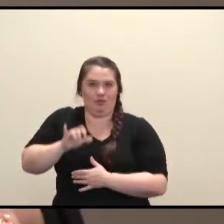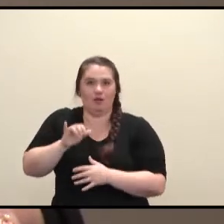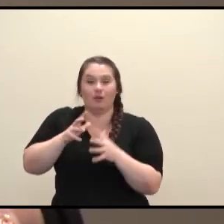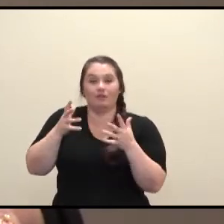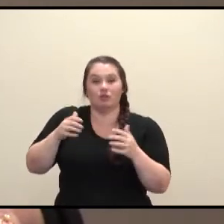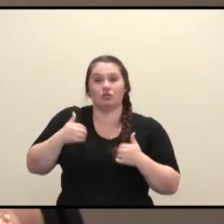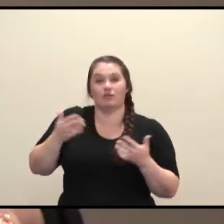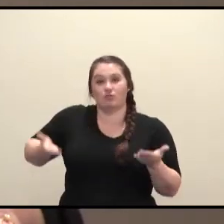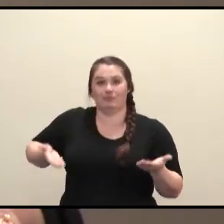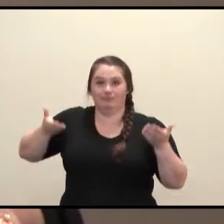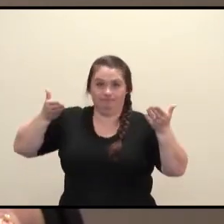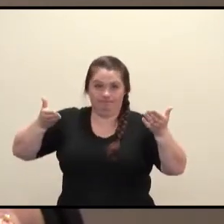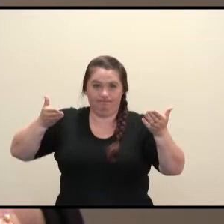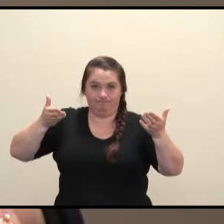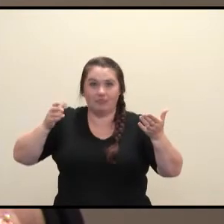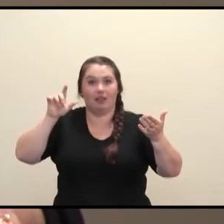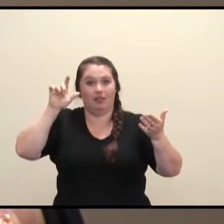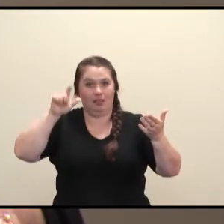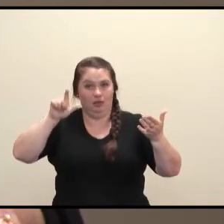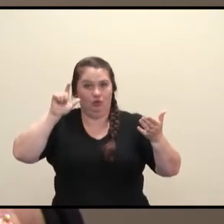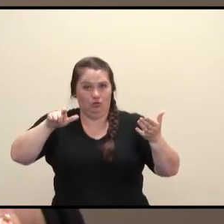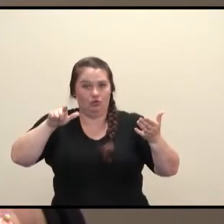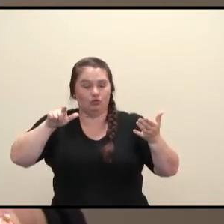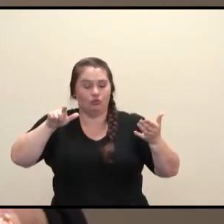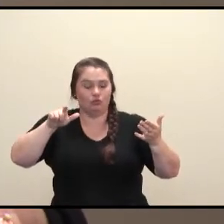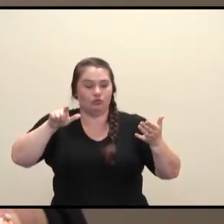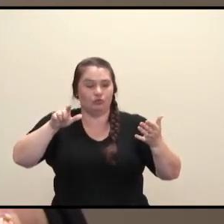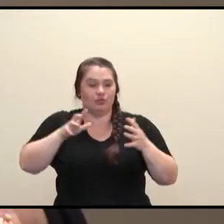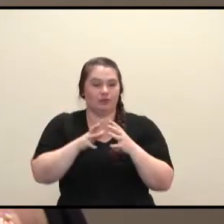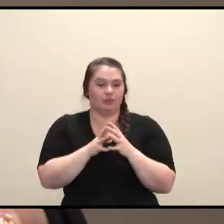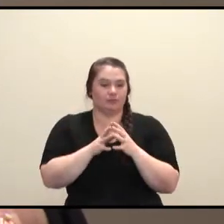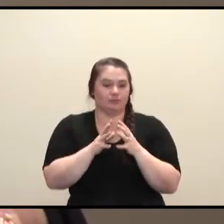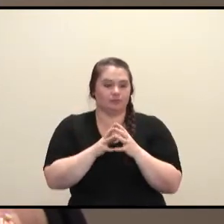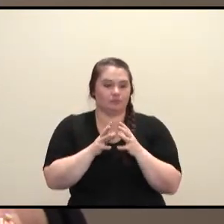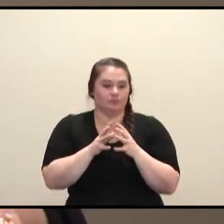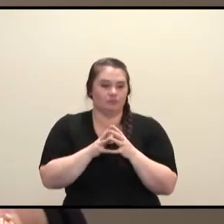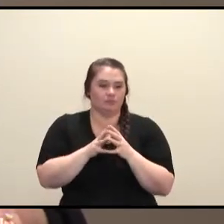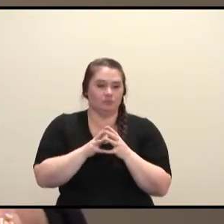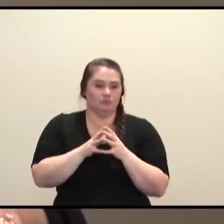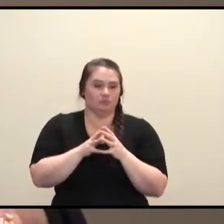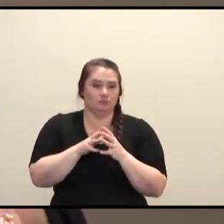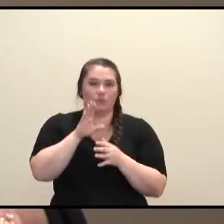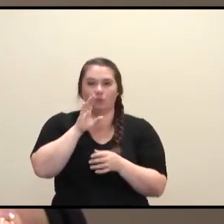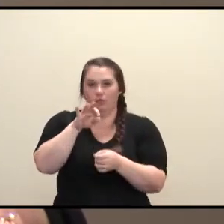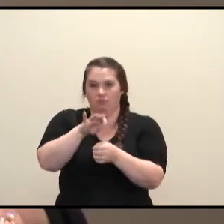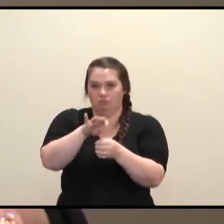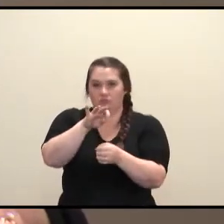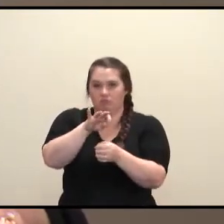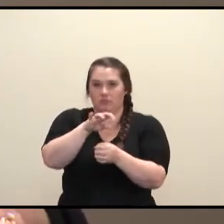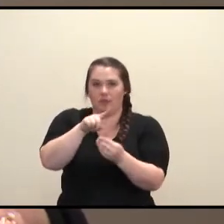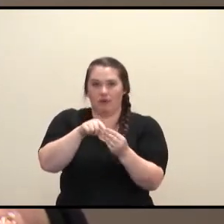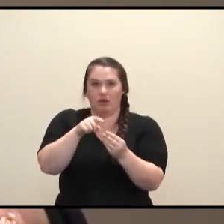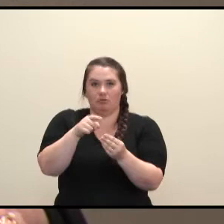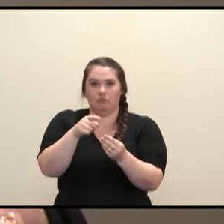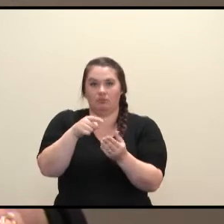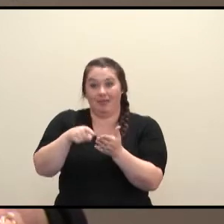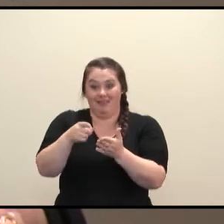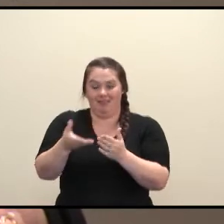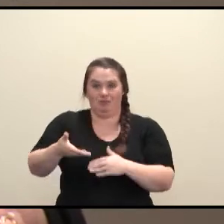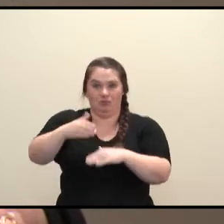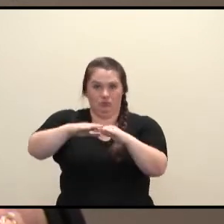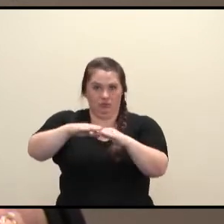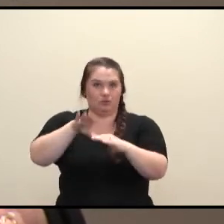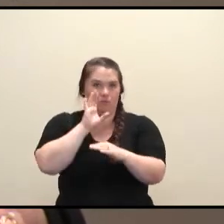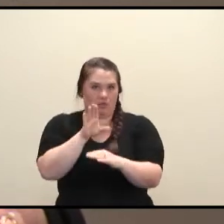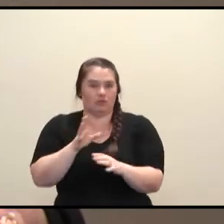have a recommendation later, too, for you to consider regarding salary increases.